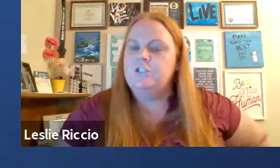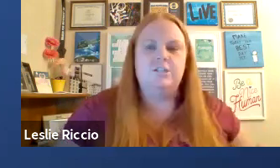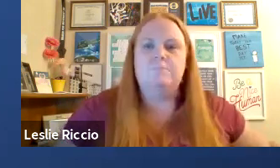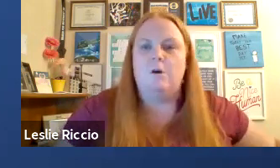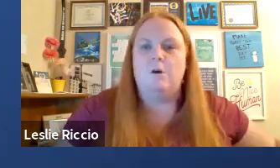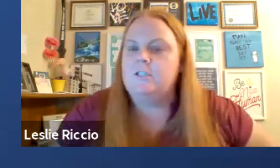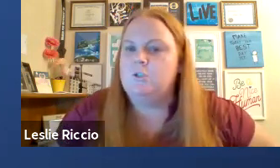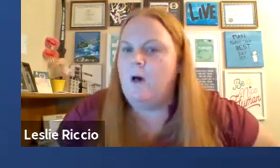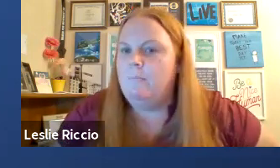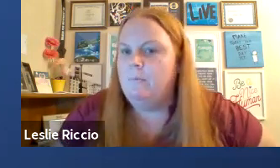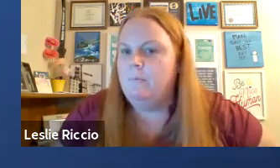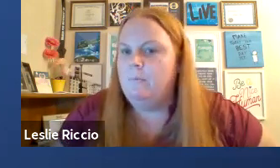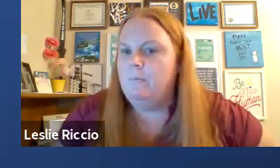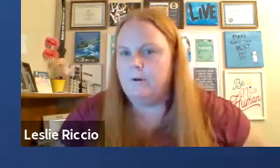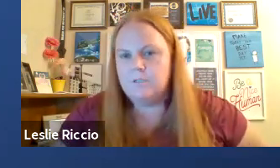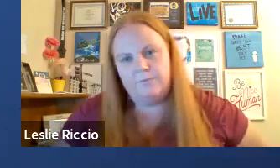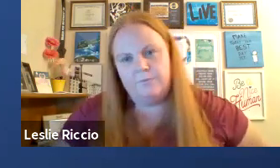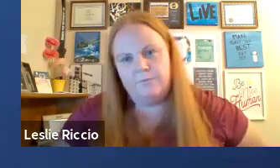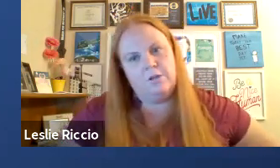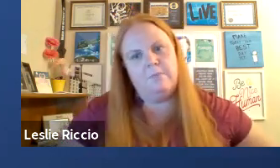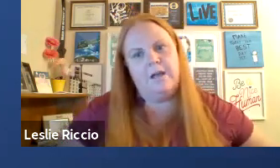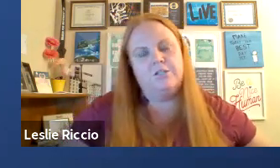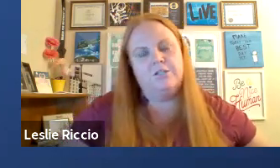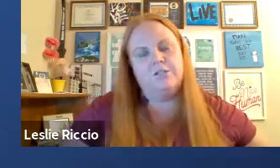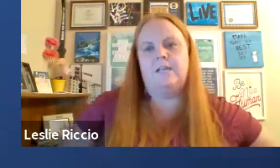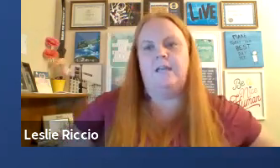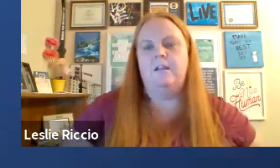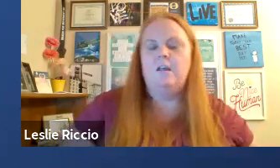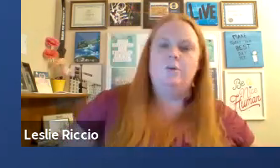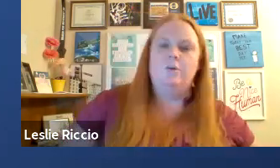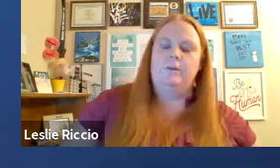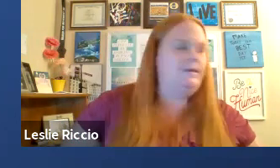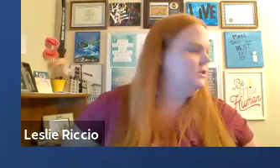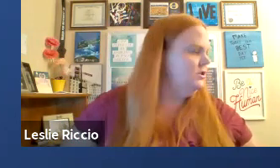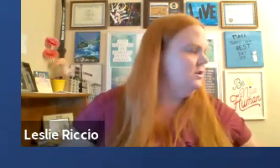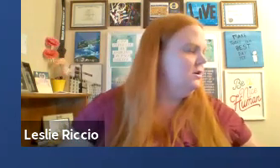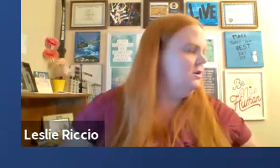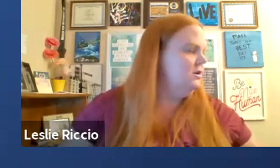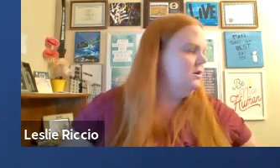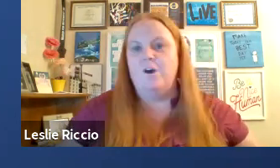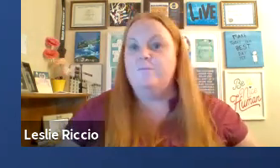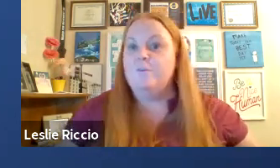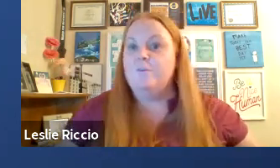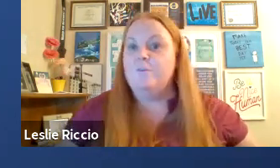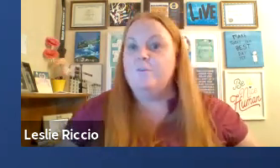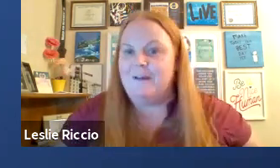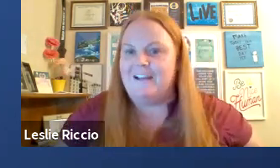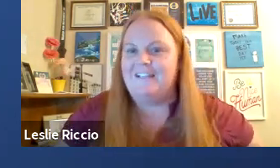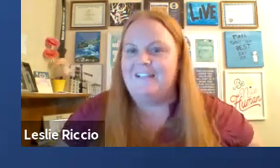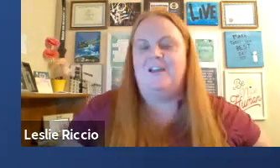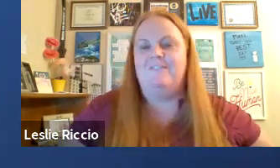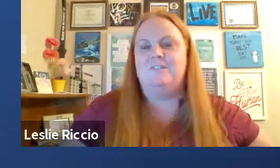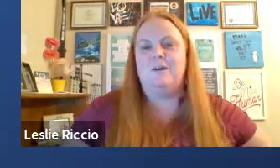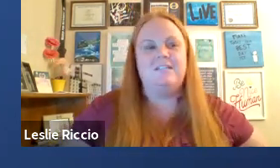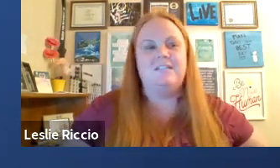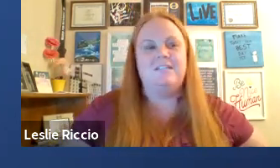actually, let's take just a moment and swap the interpreters if you all don't mind, just one second. like to make sure we're not overworking